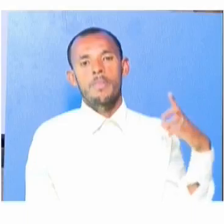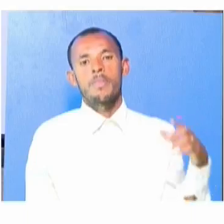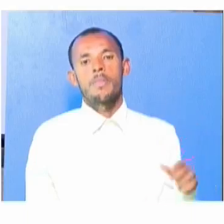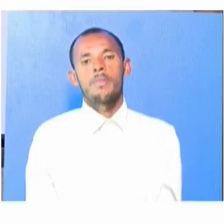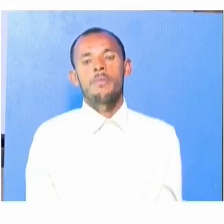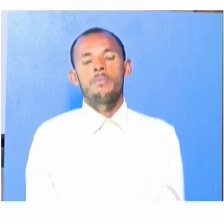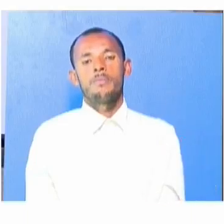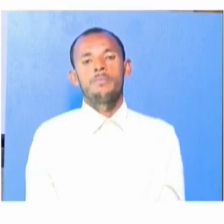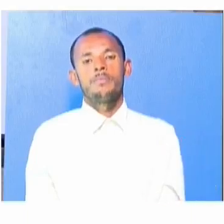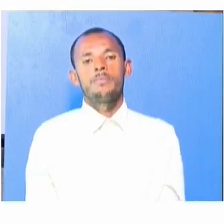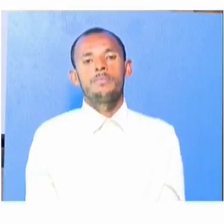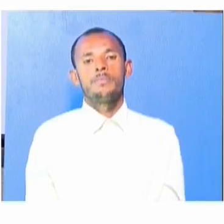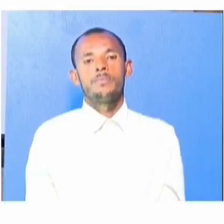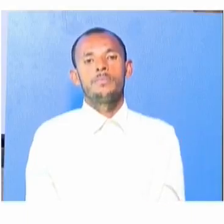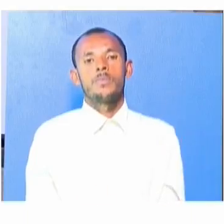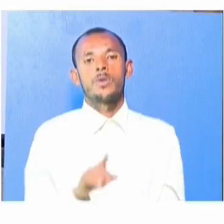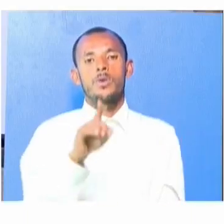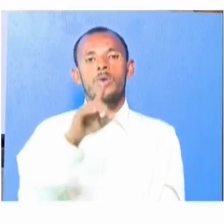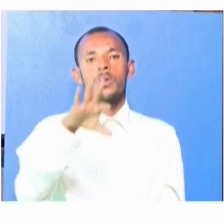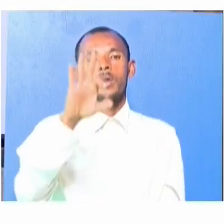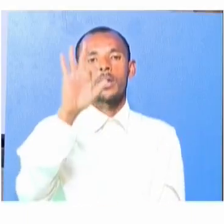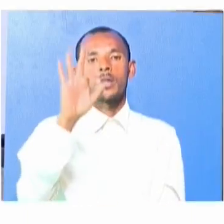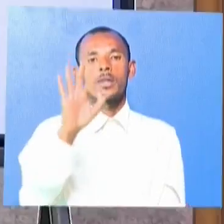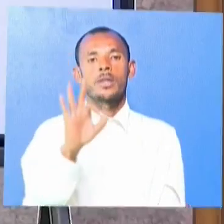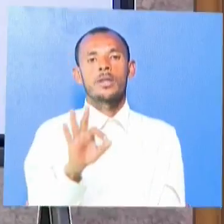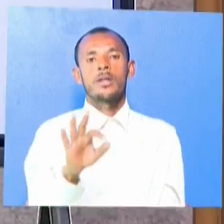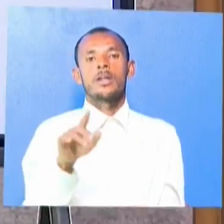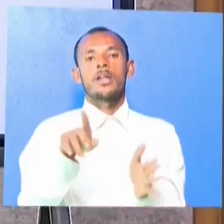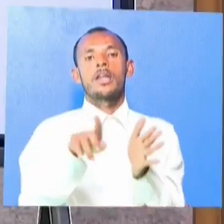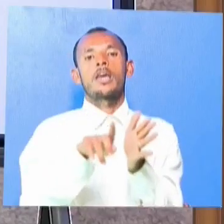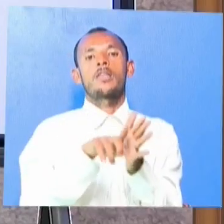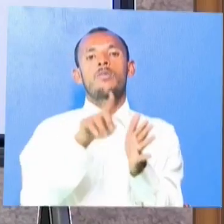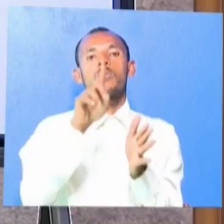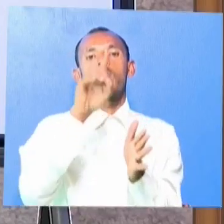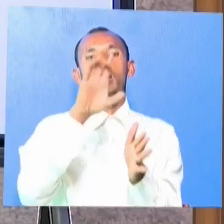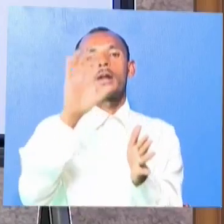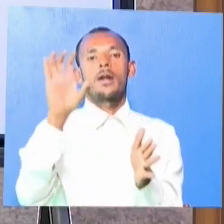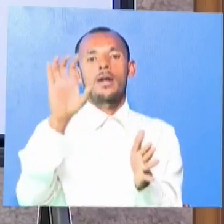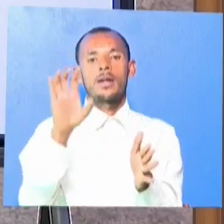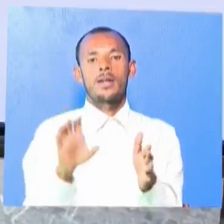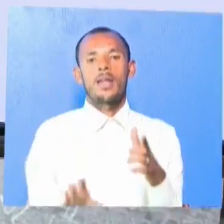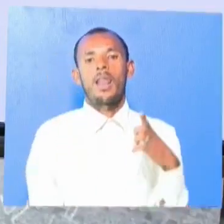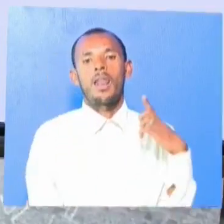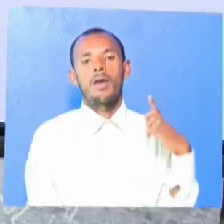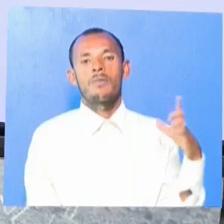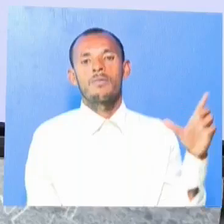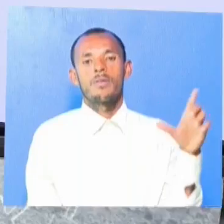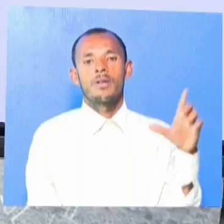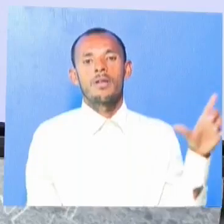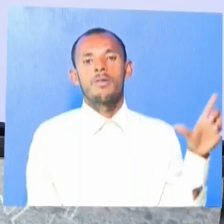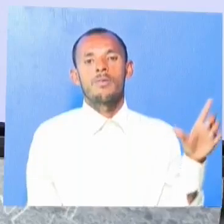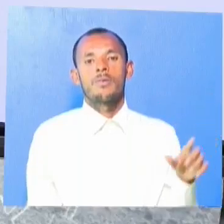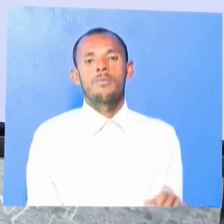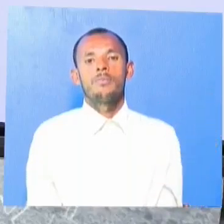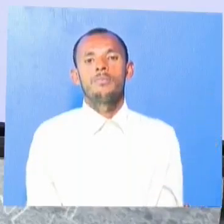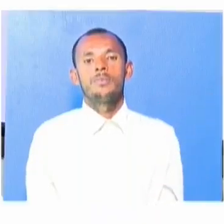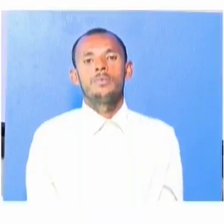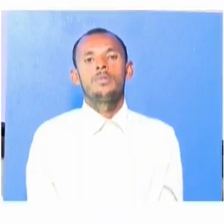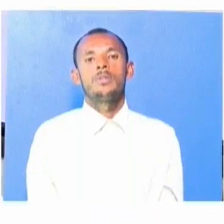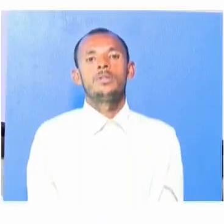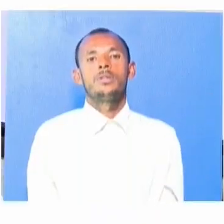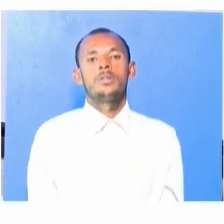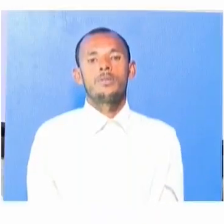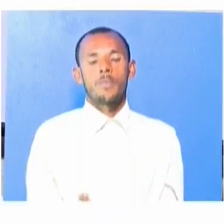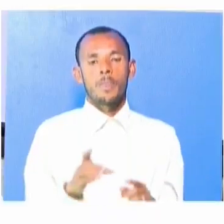you just proceed, you may arrive at minus 100. Therefore, the location of